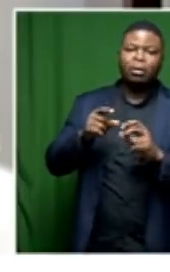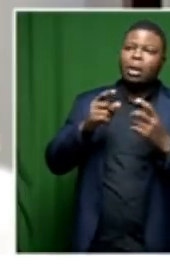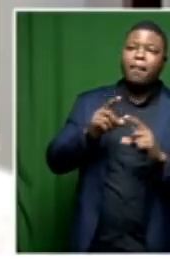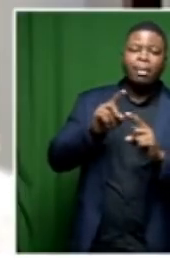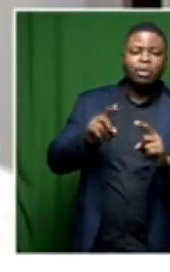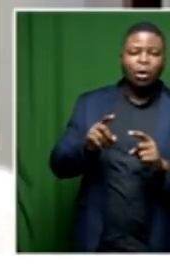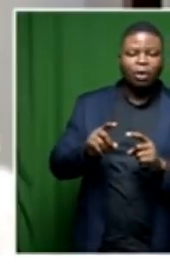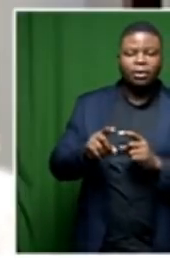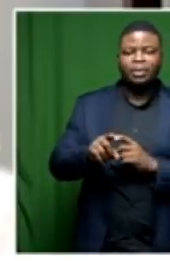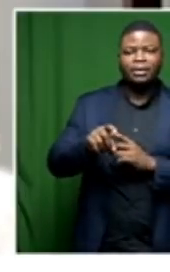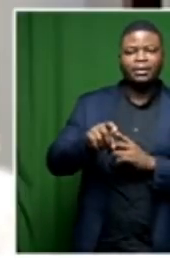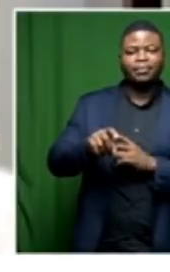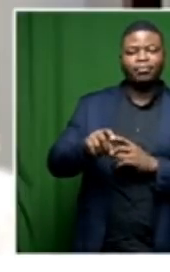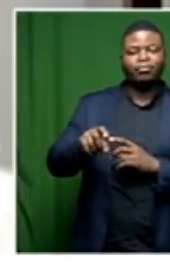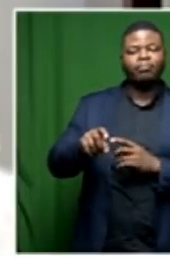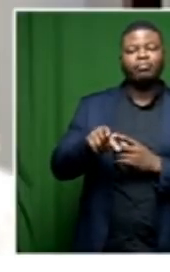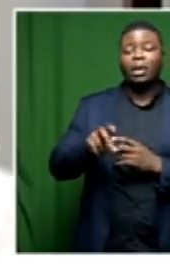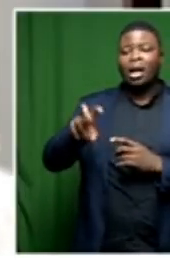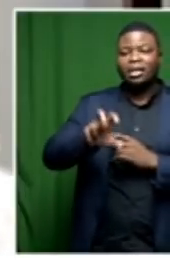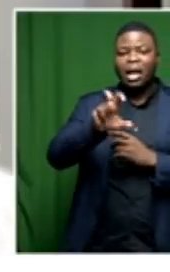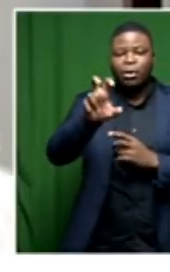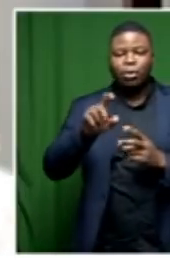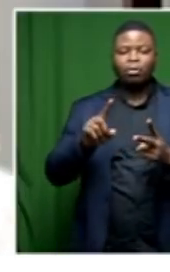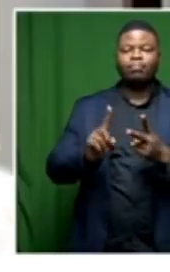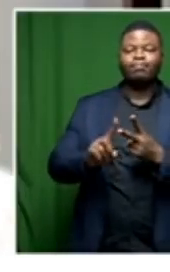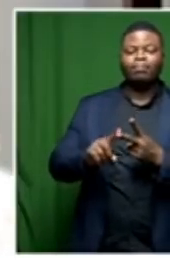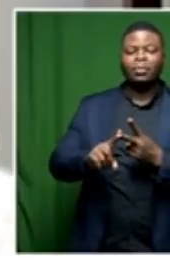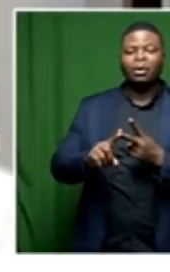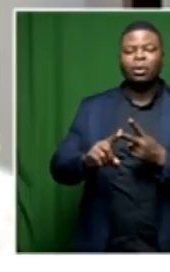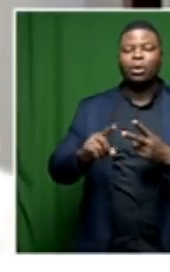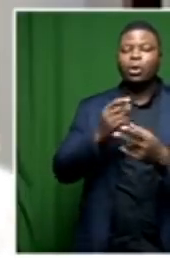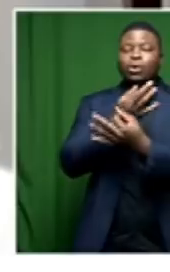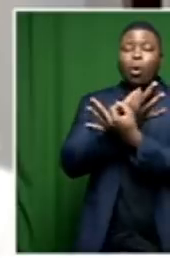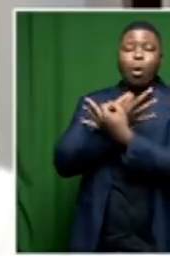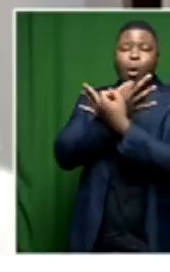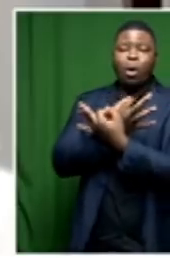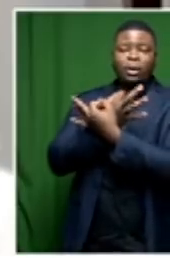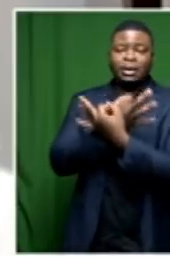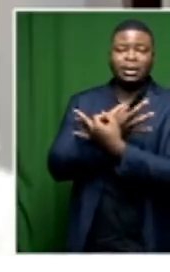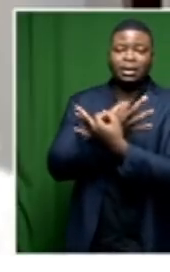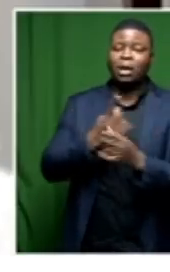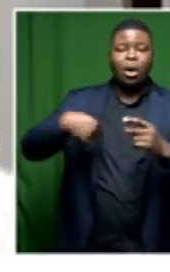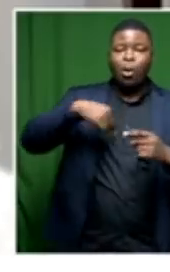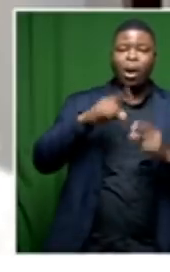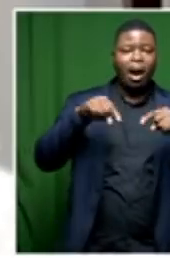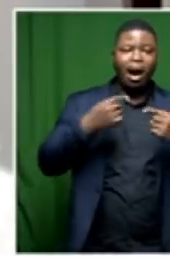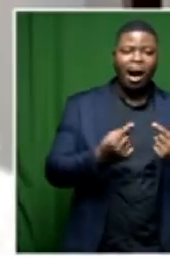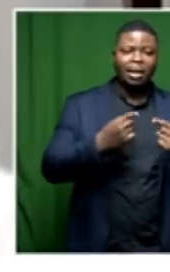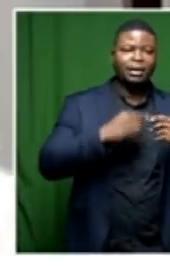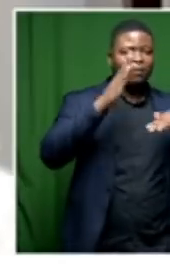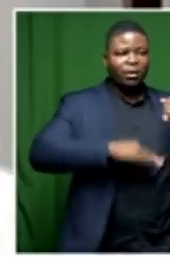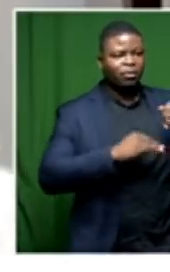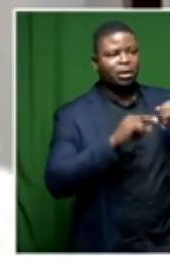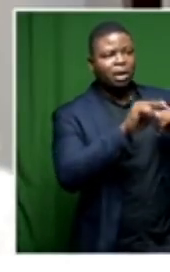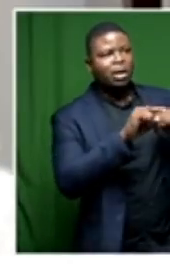Hawks, and any other institution, judicial institution charged with that responsibility to continue with